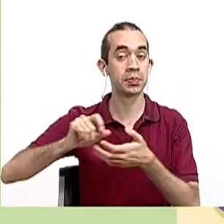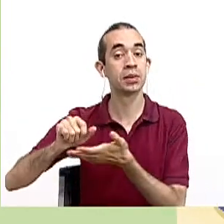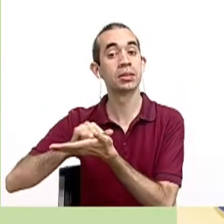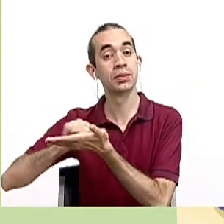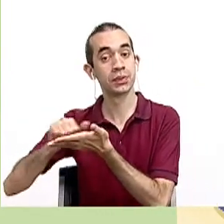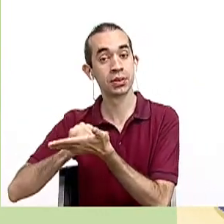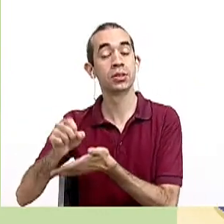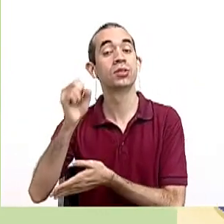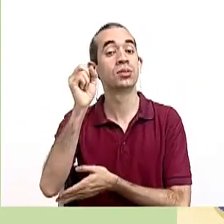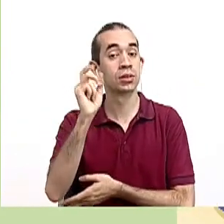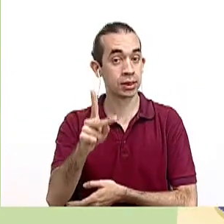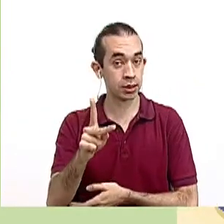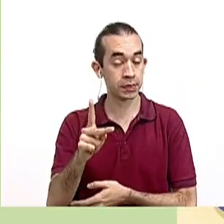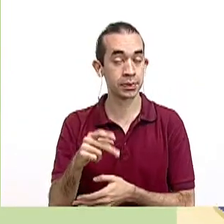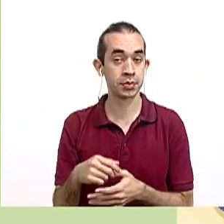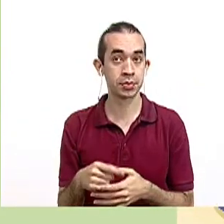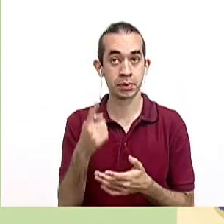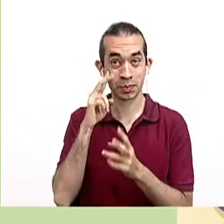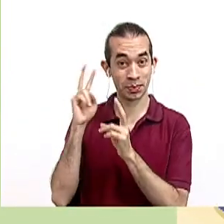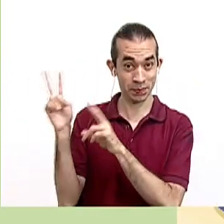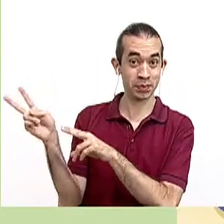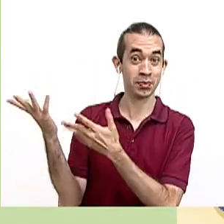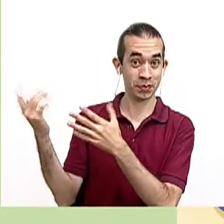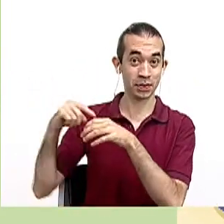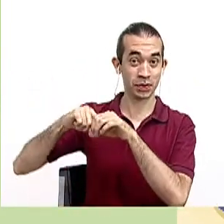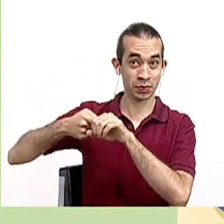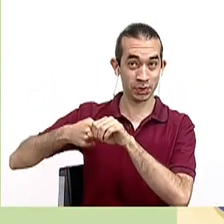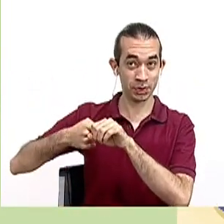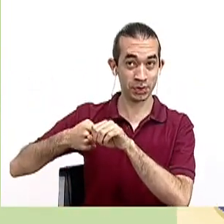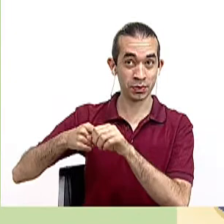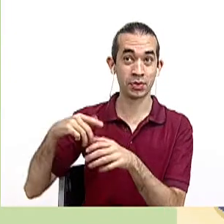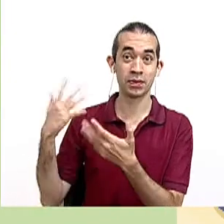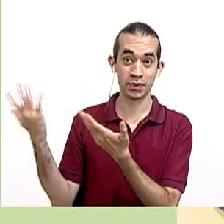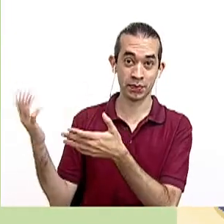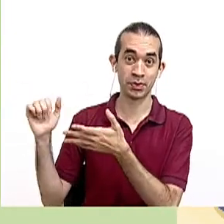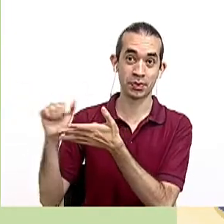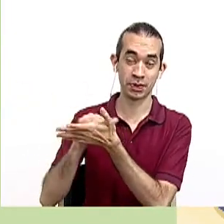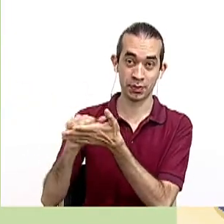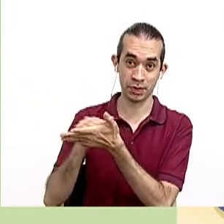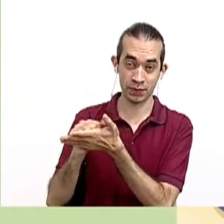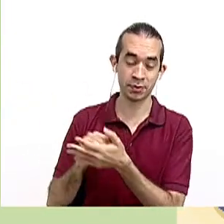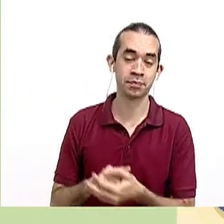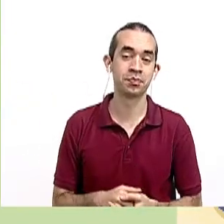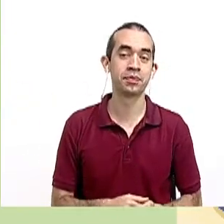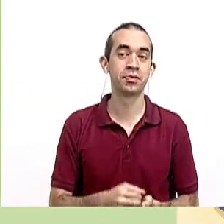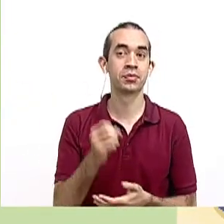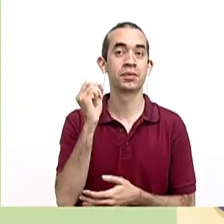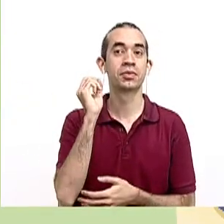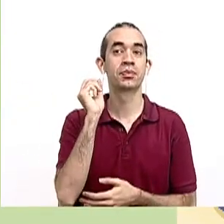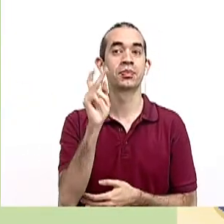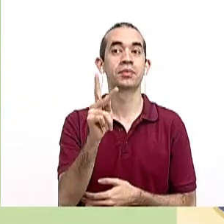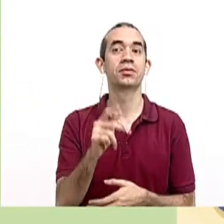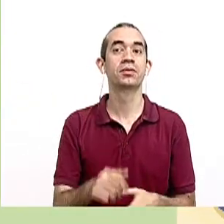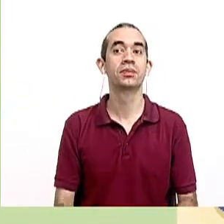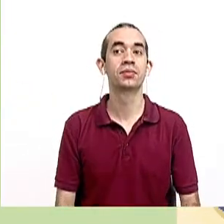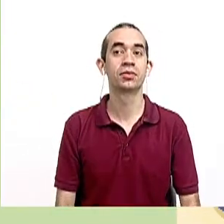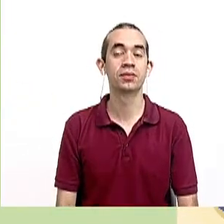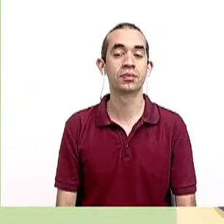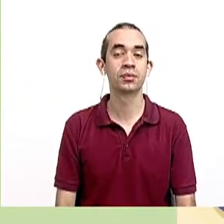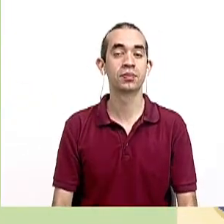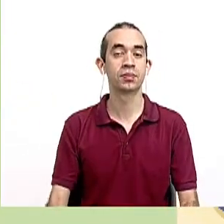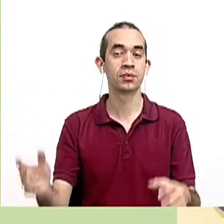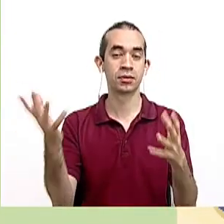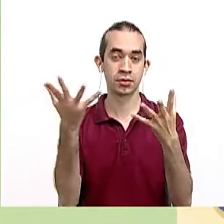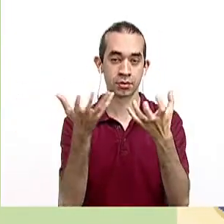okay? So there you have a sharpener and an eraser. Okay, let me tell